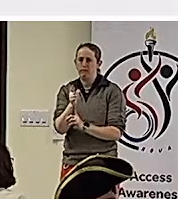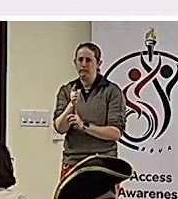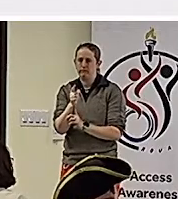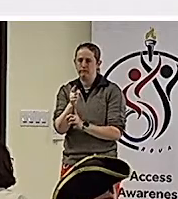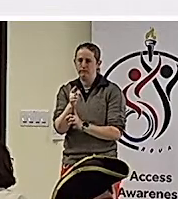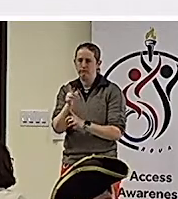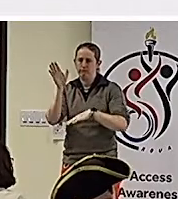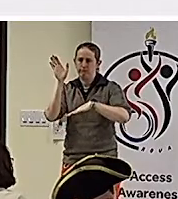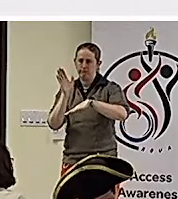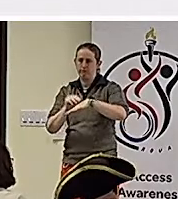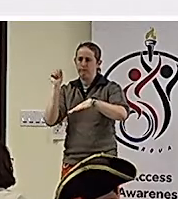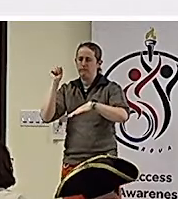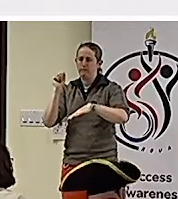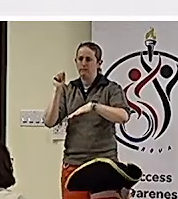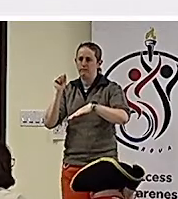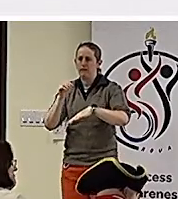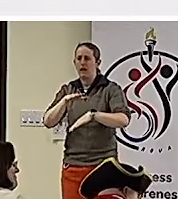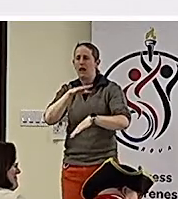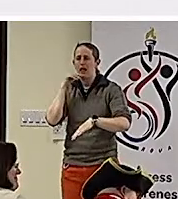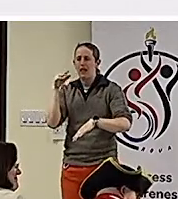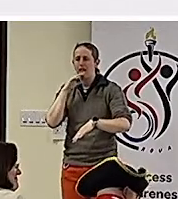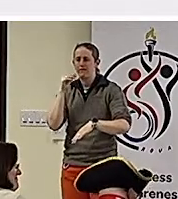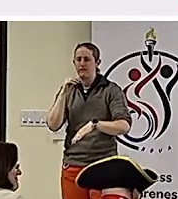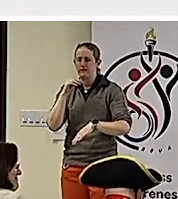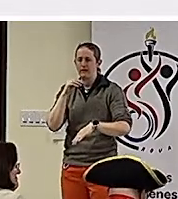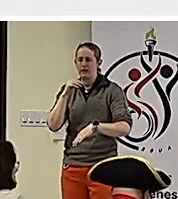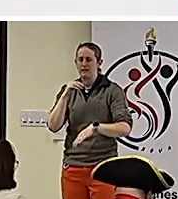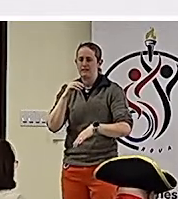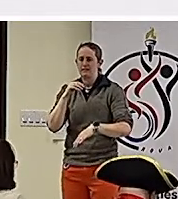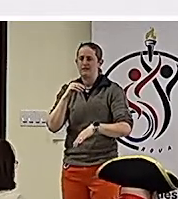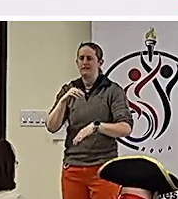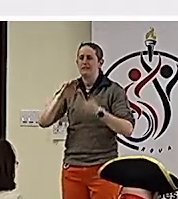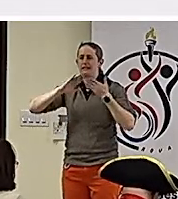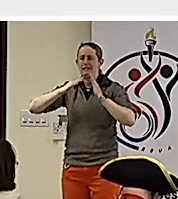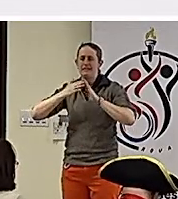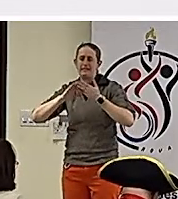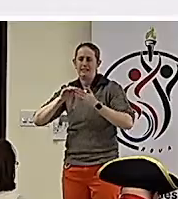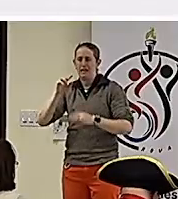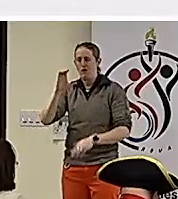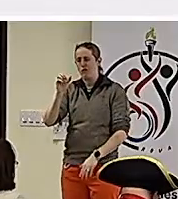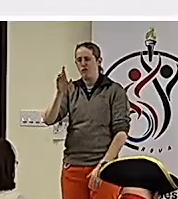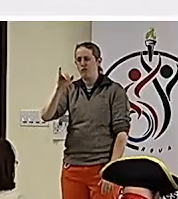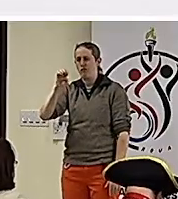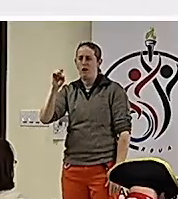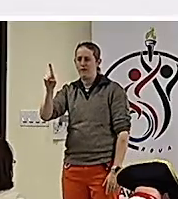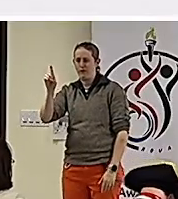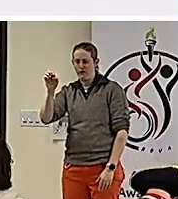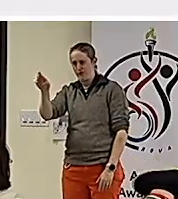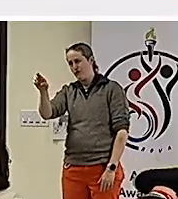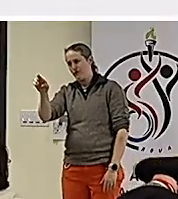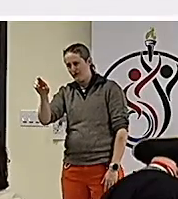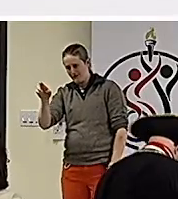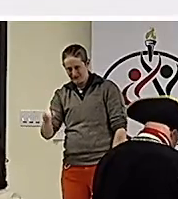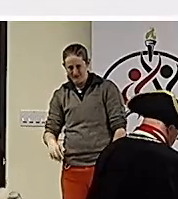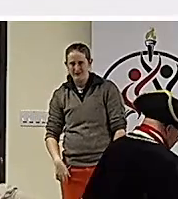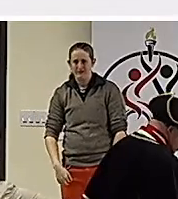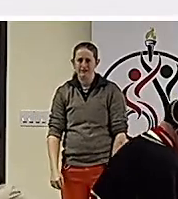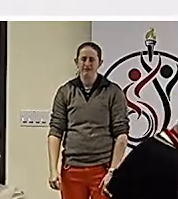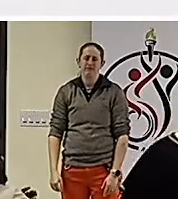invite Halifax's town crier, old town crier, to the podium. Will Brewer.